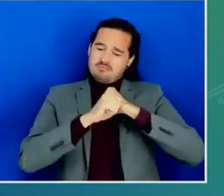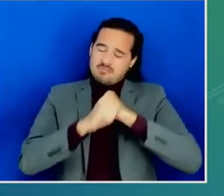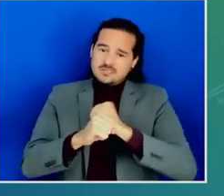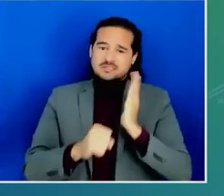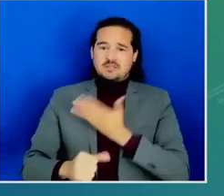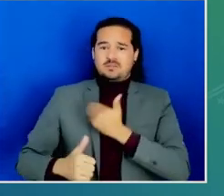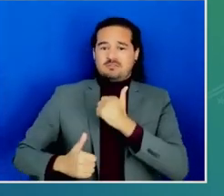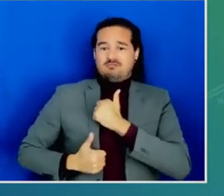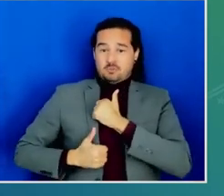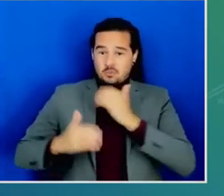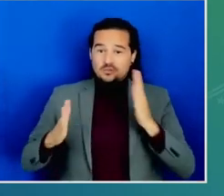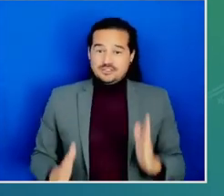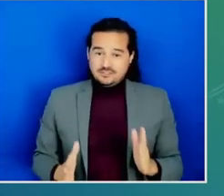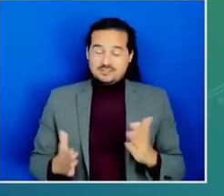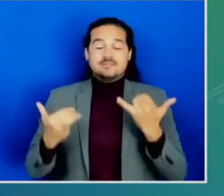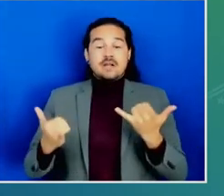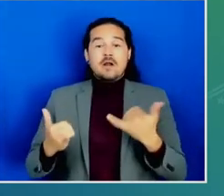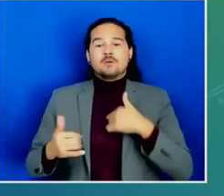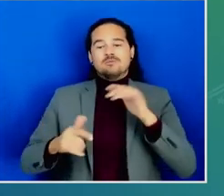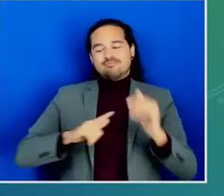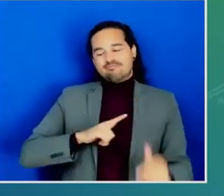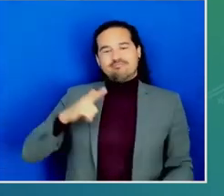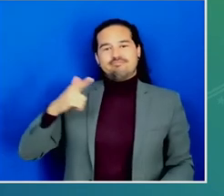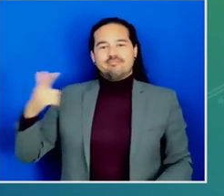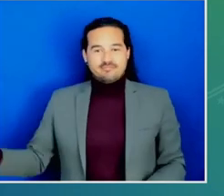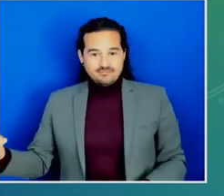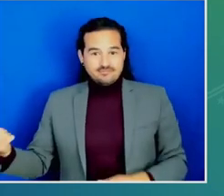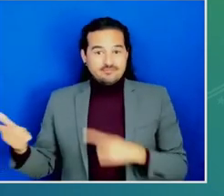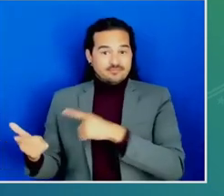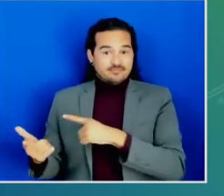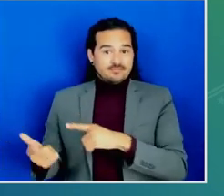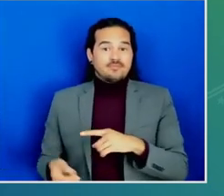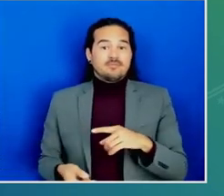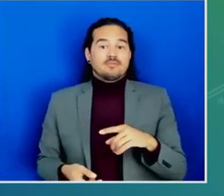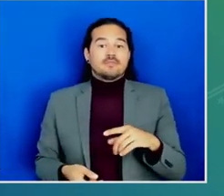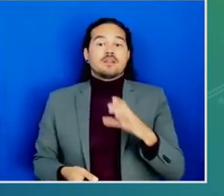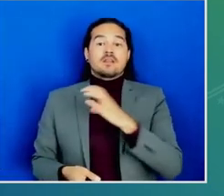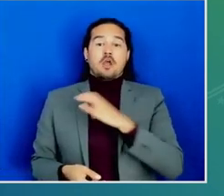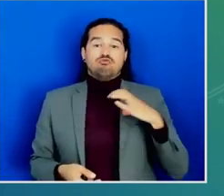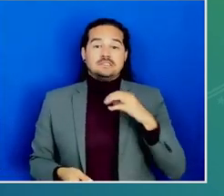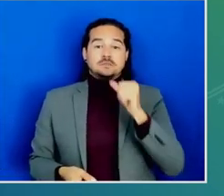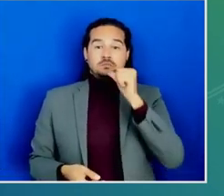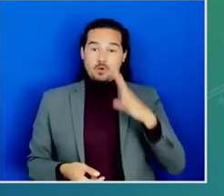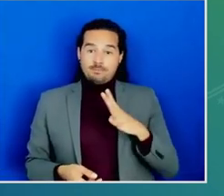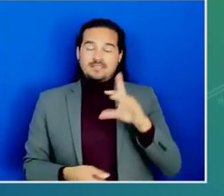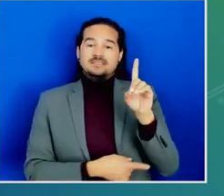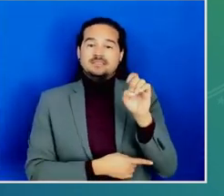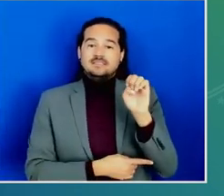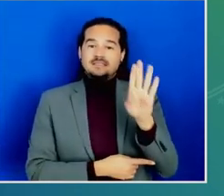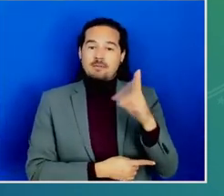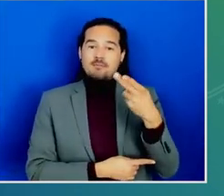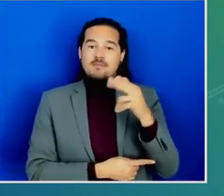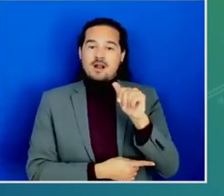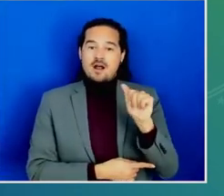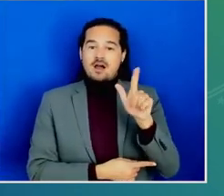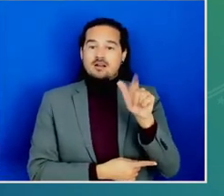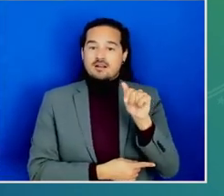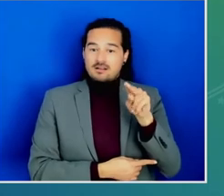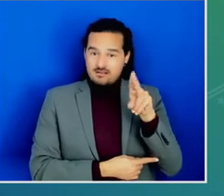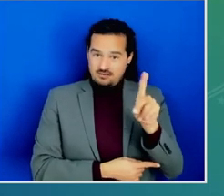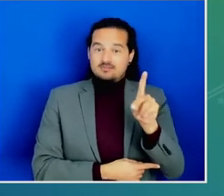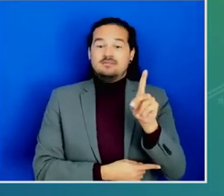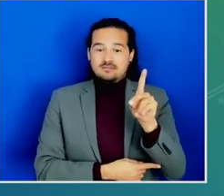this to the team, starting with our next Secretary of Interior, Congresswoman Deb Haaland. Deb, the floor is